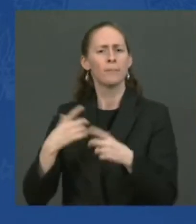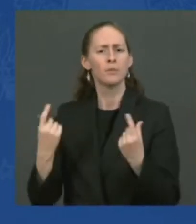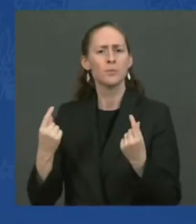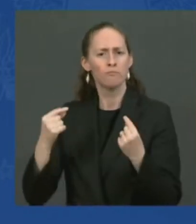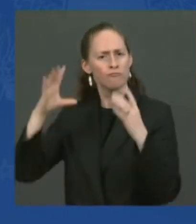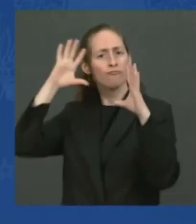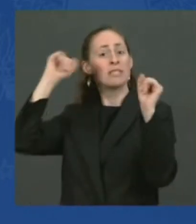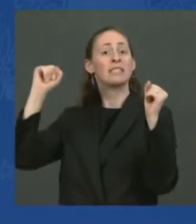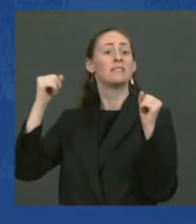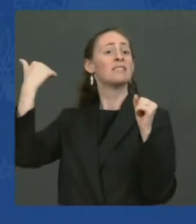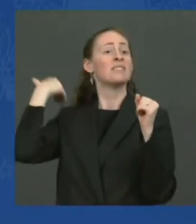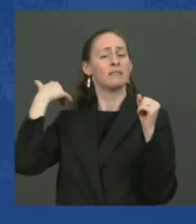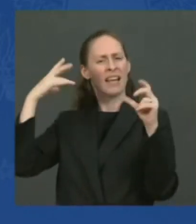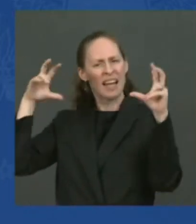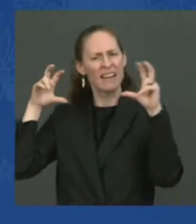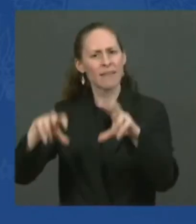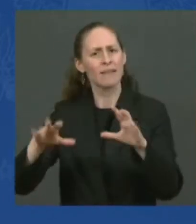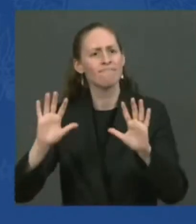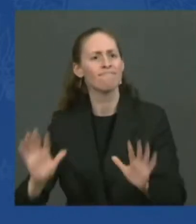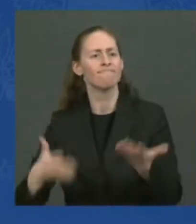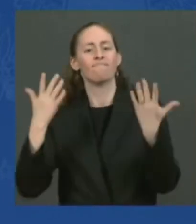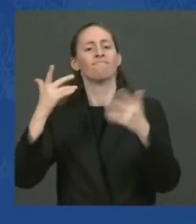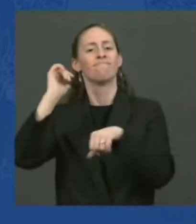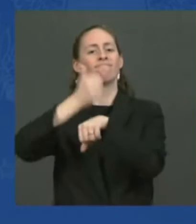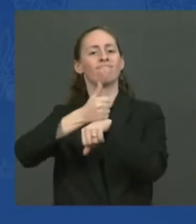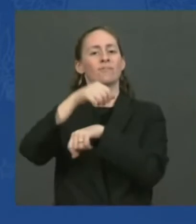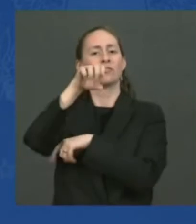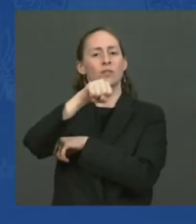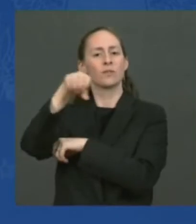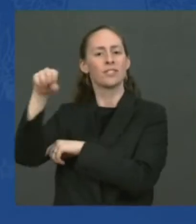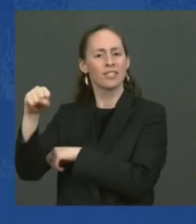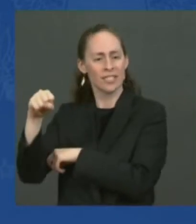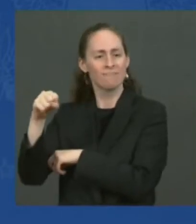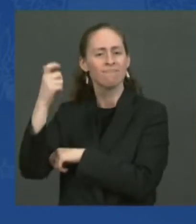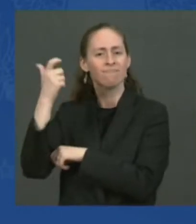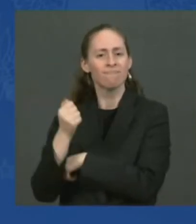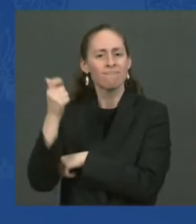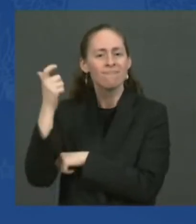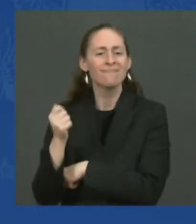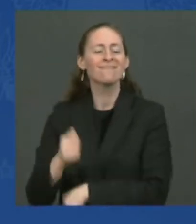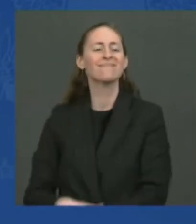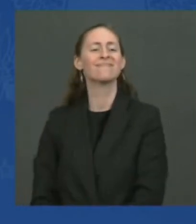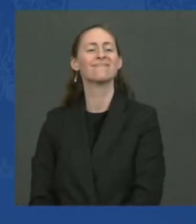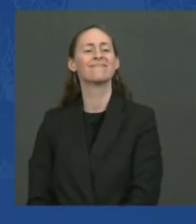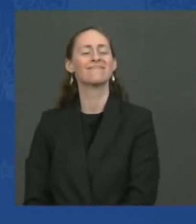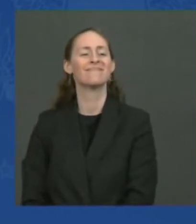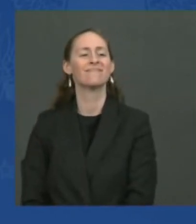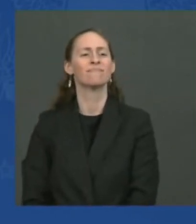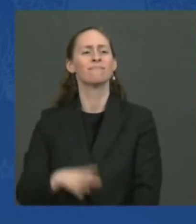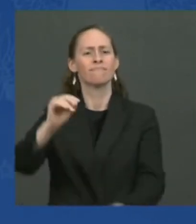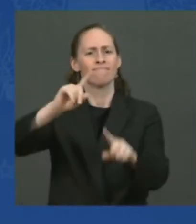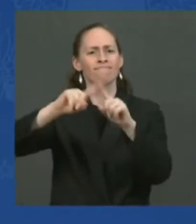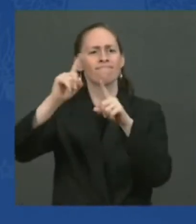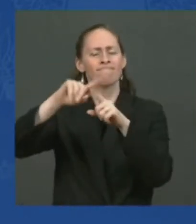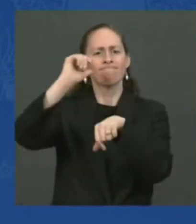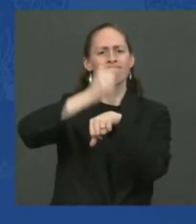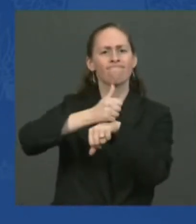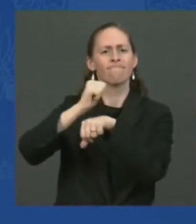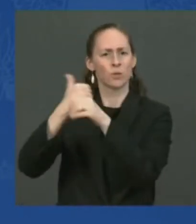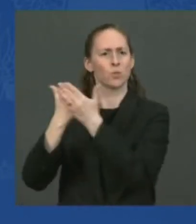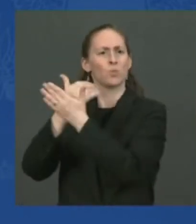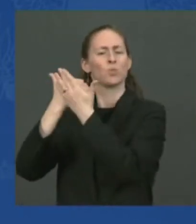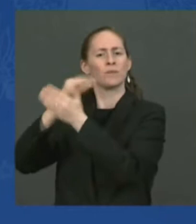Social Security, unemployment insurance, and federal agricultural subsidies. Now, after a